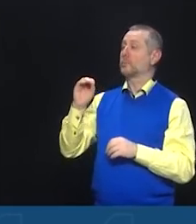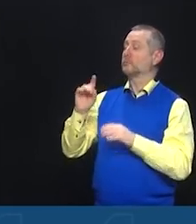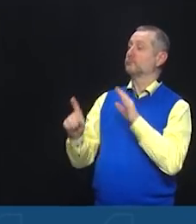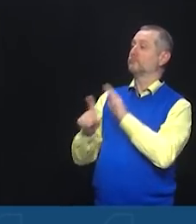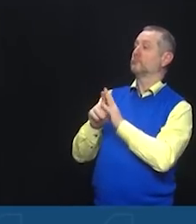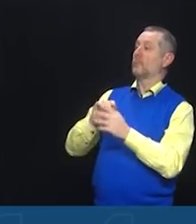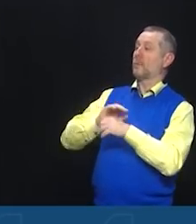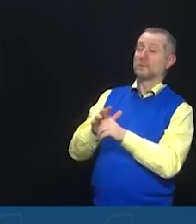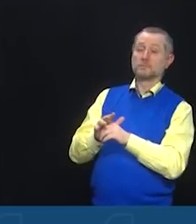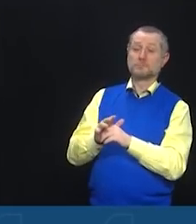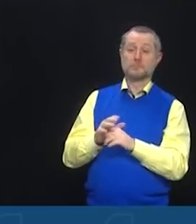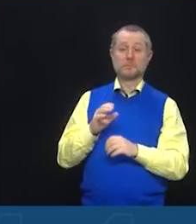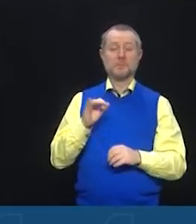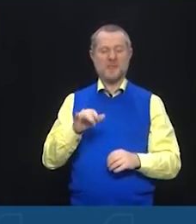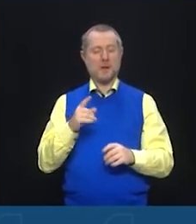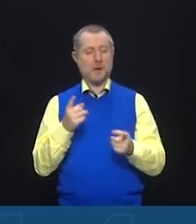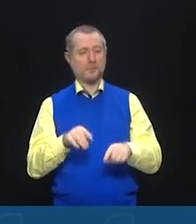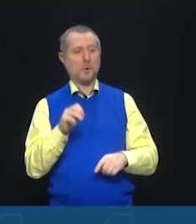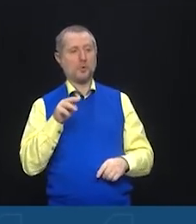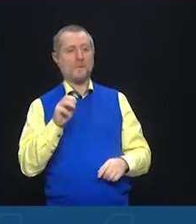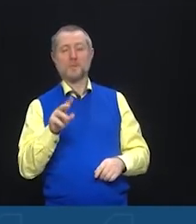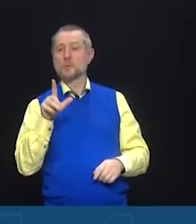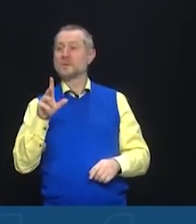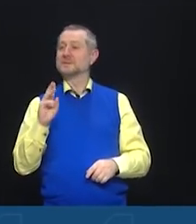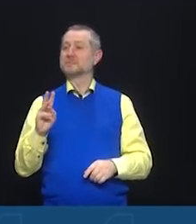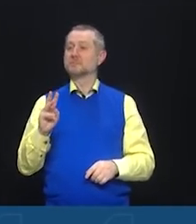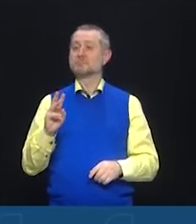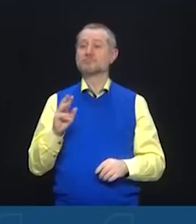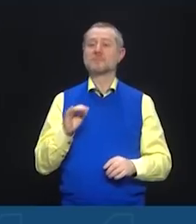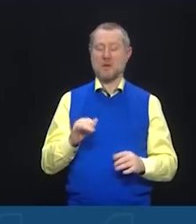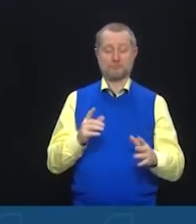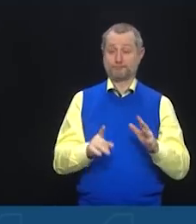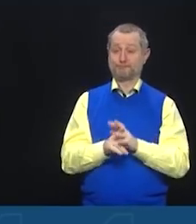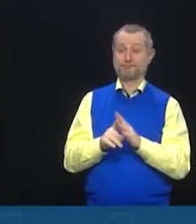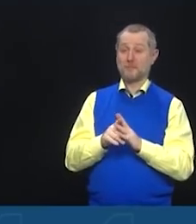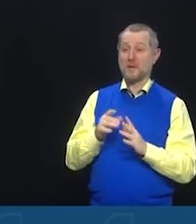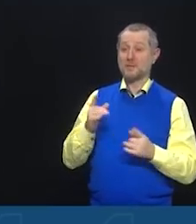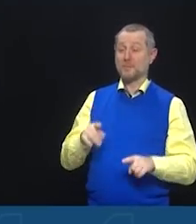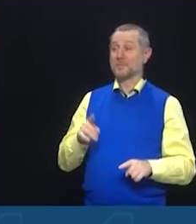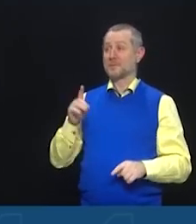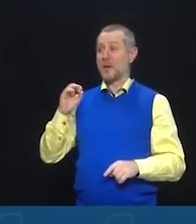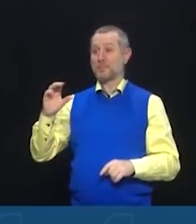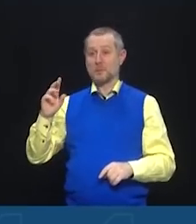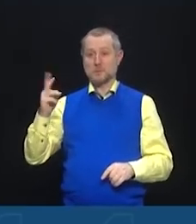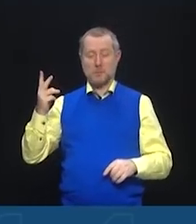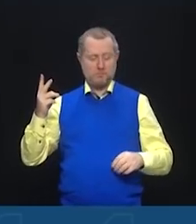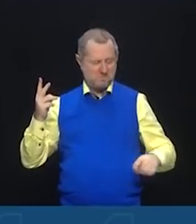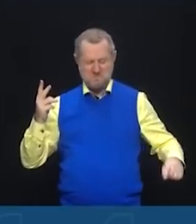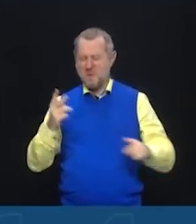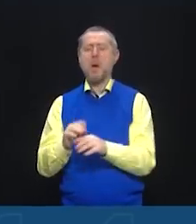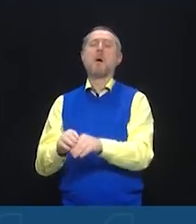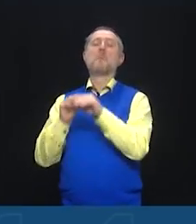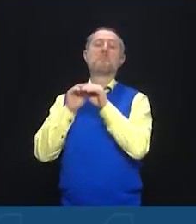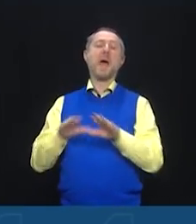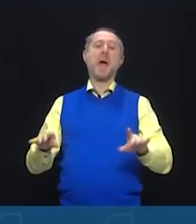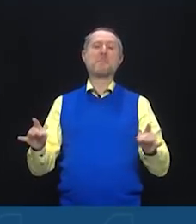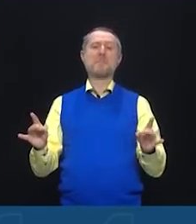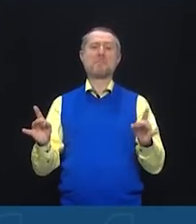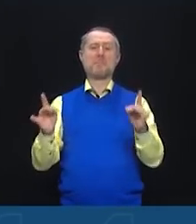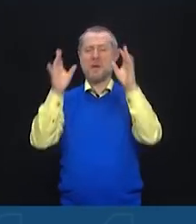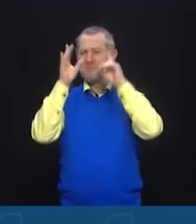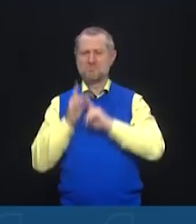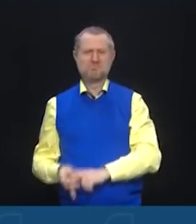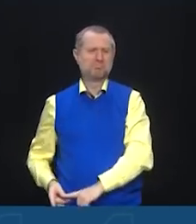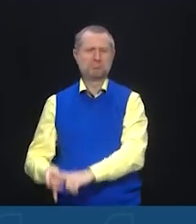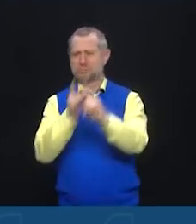November 26th. First case in New York State was on December 2nd, and you know what happened after that because we've been talking about it nonstop. So let's